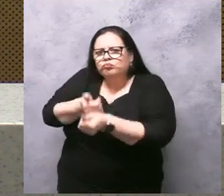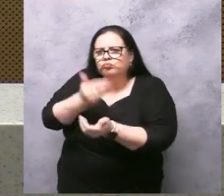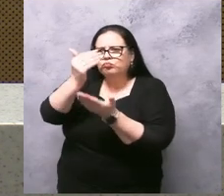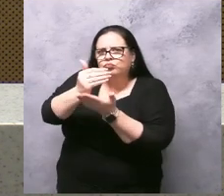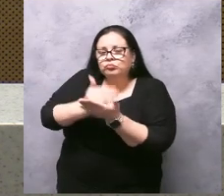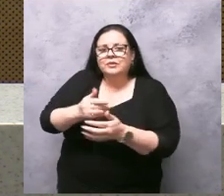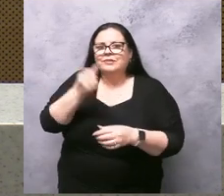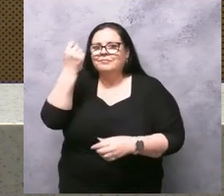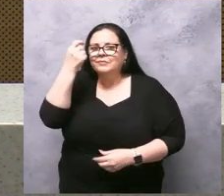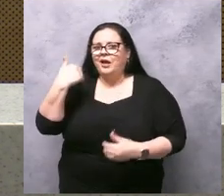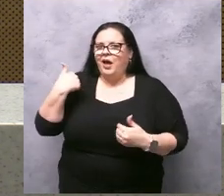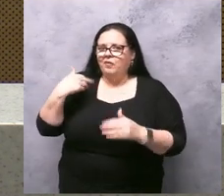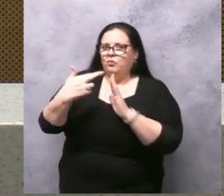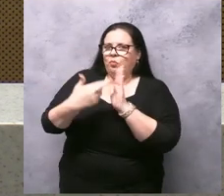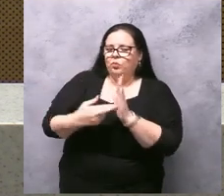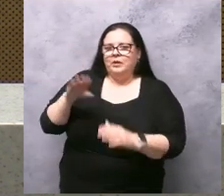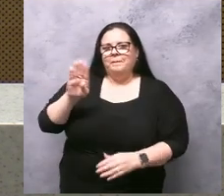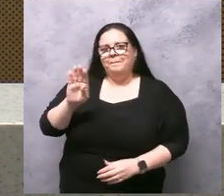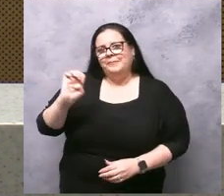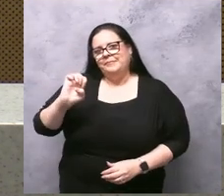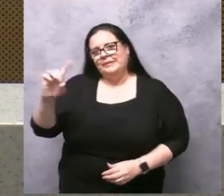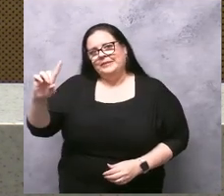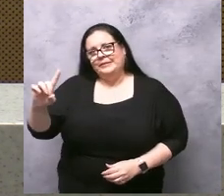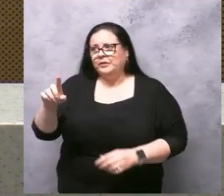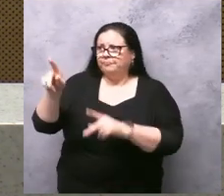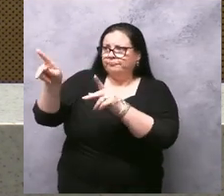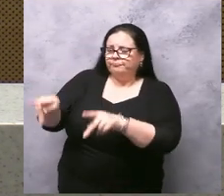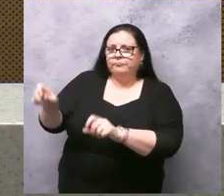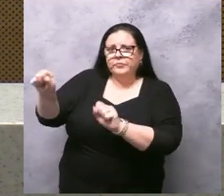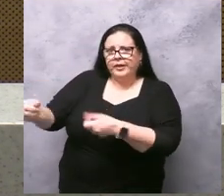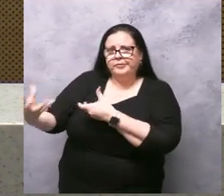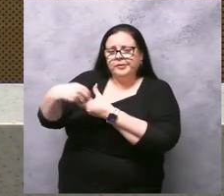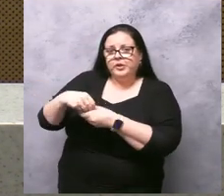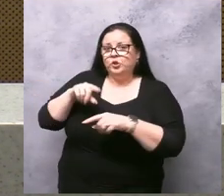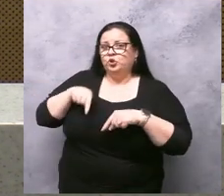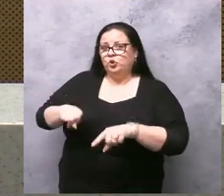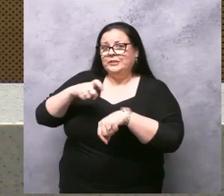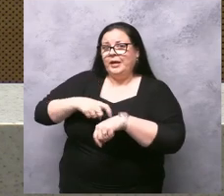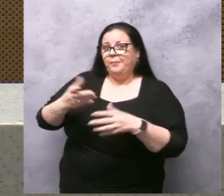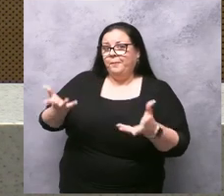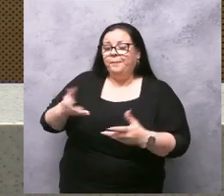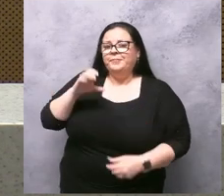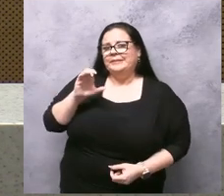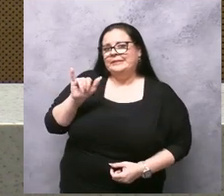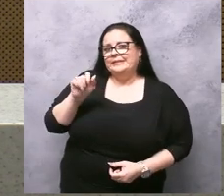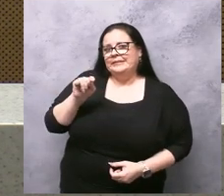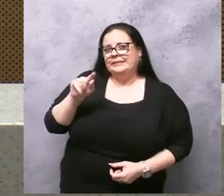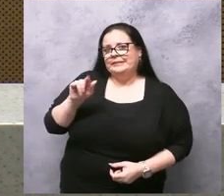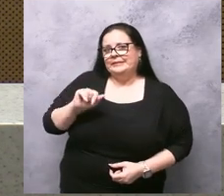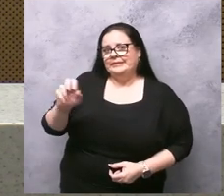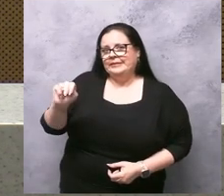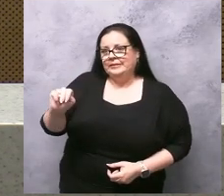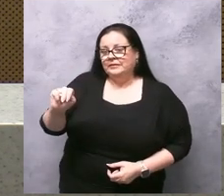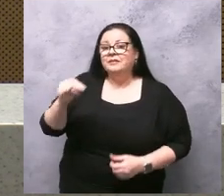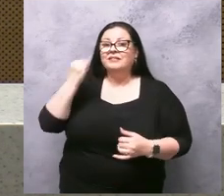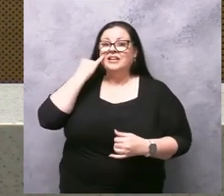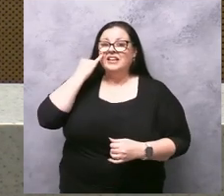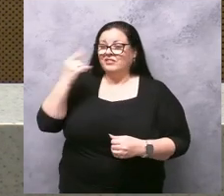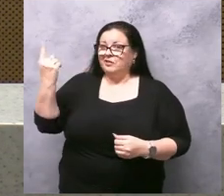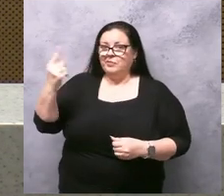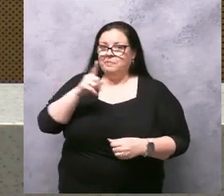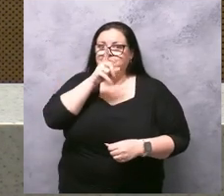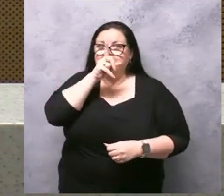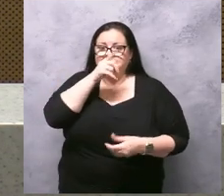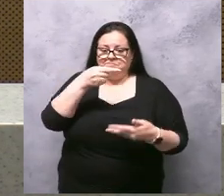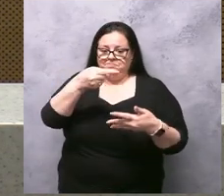procedures of BED regulation, patrons may address the board during citizen participation on matters of interest concern not posted on agenda